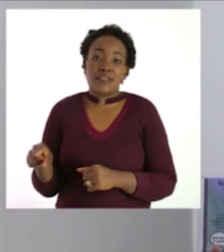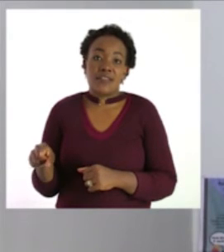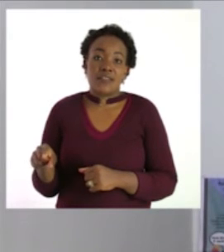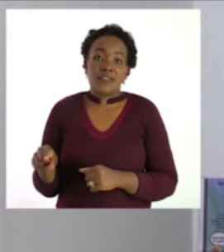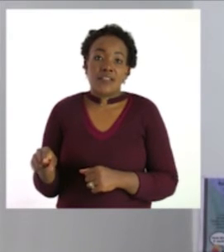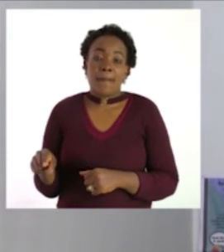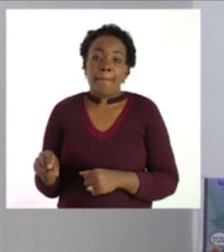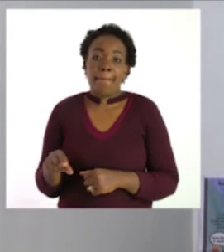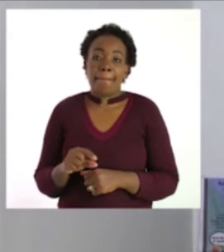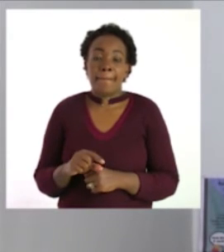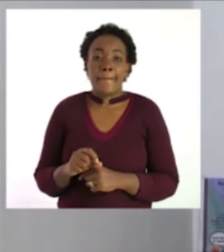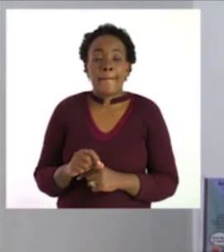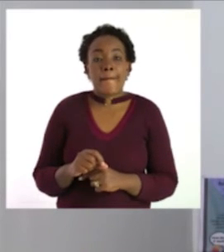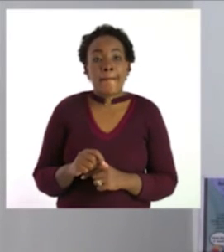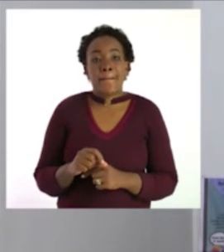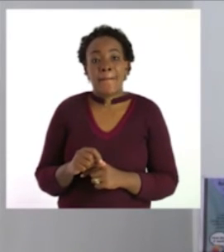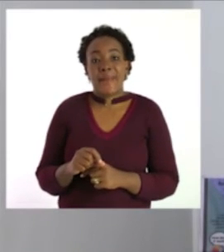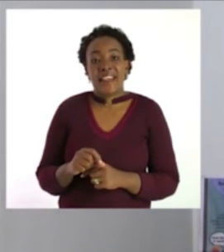me rub here.